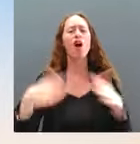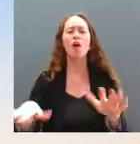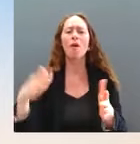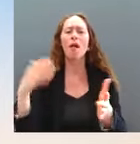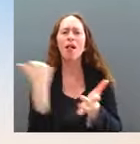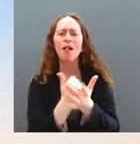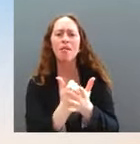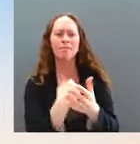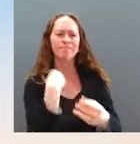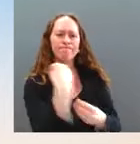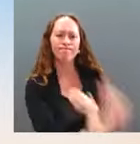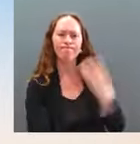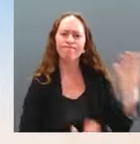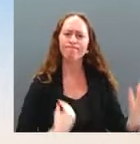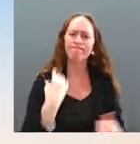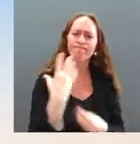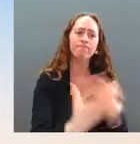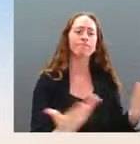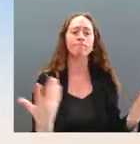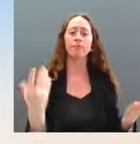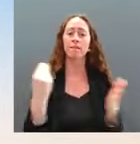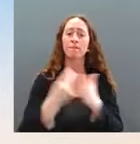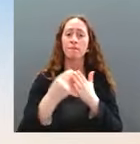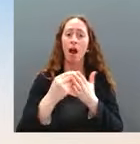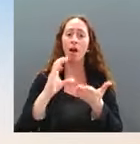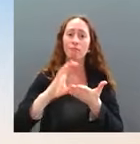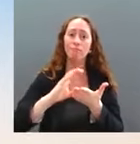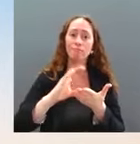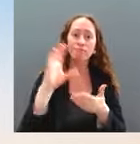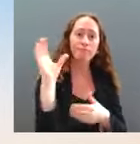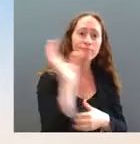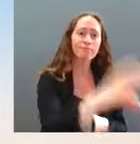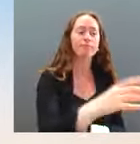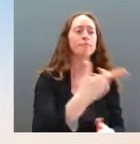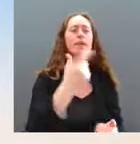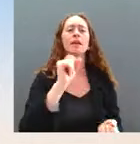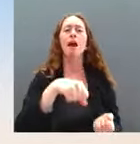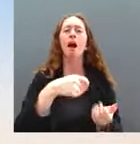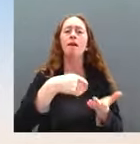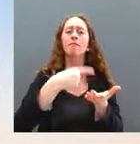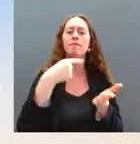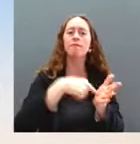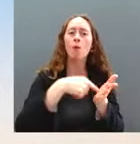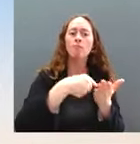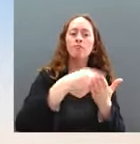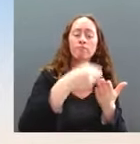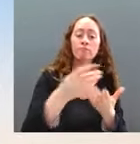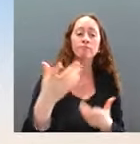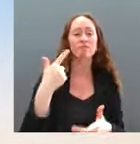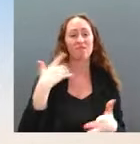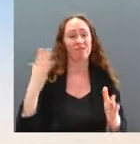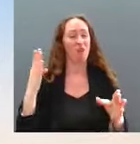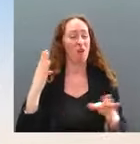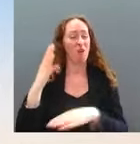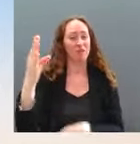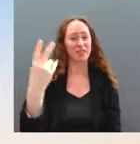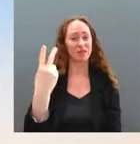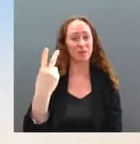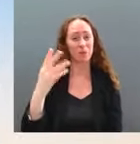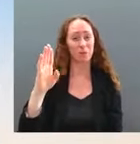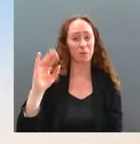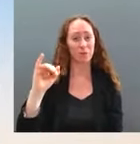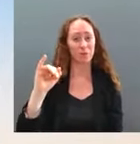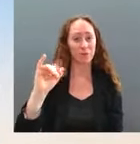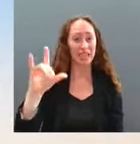of this conflict, more than $2 billion since the president took office. There are transfers of systems nearly every